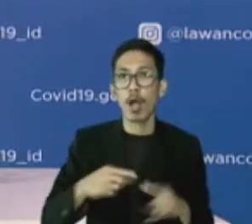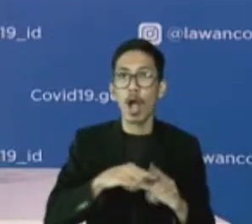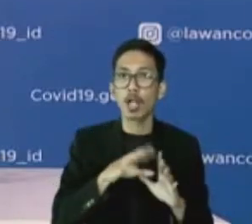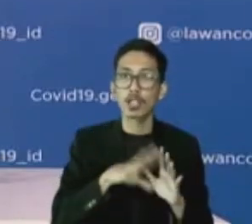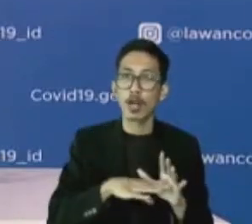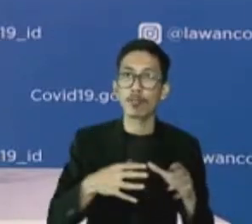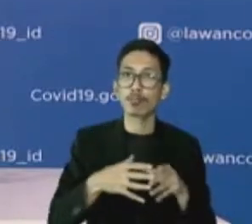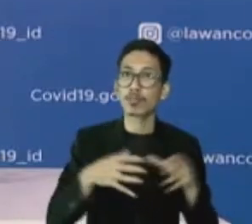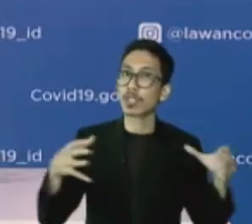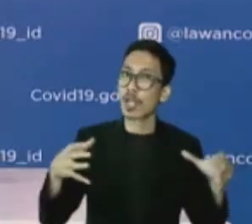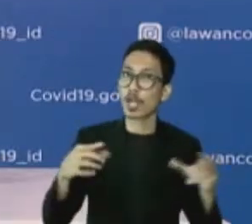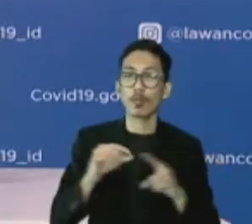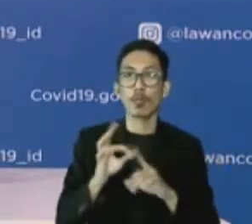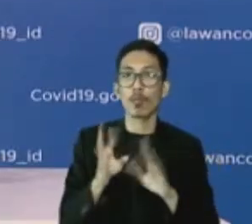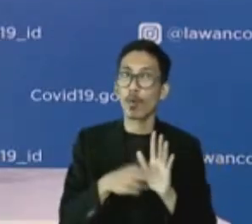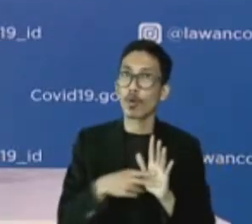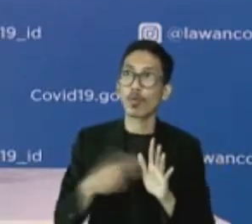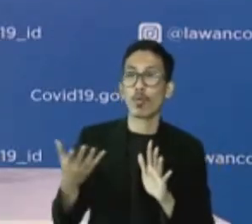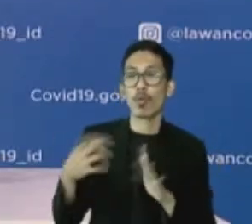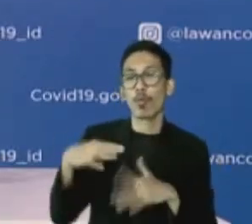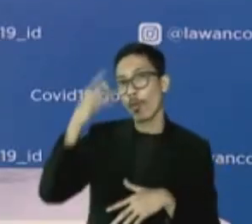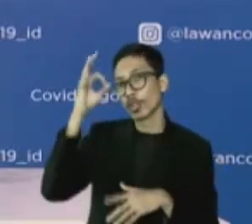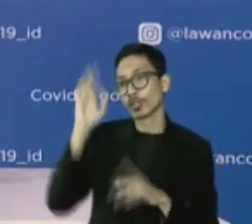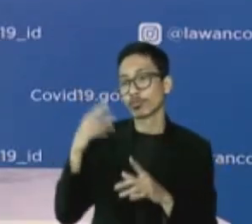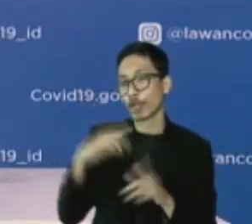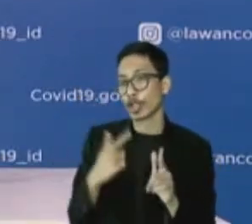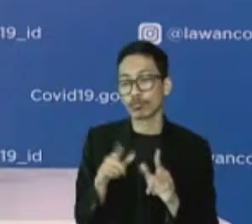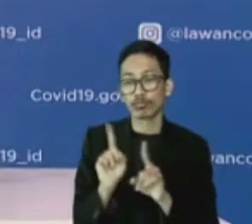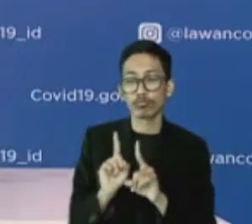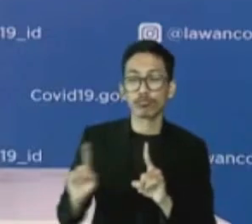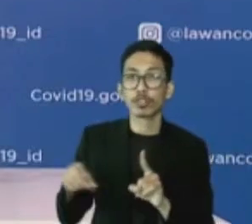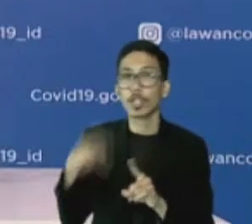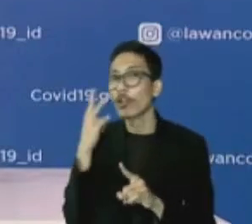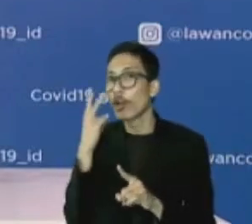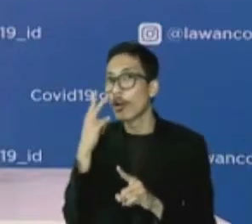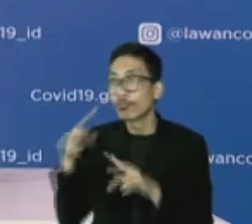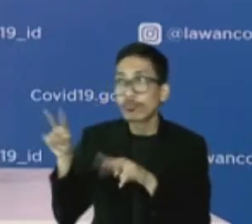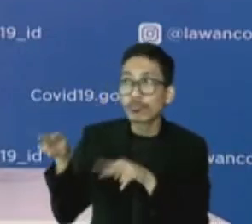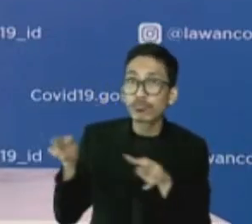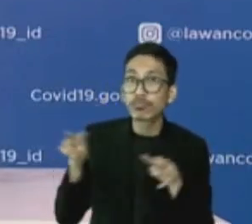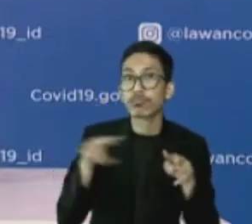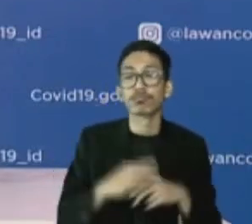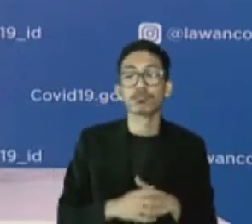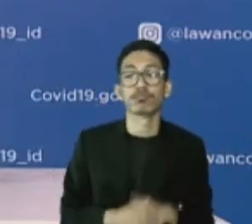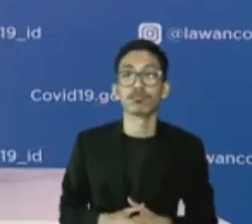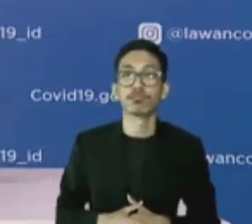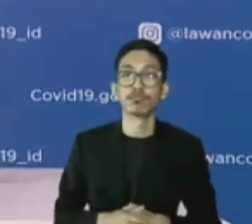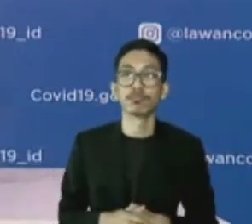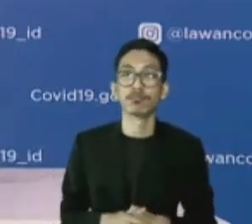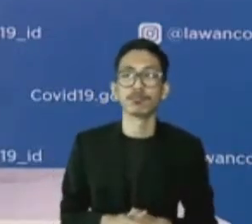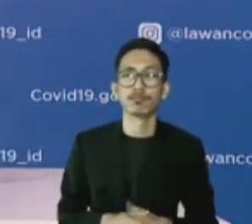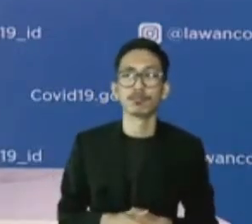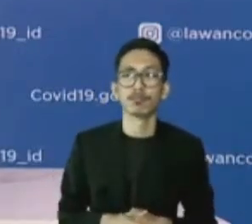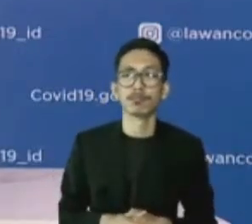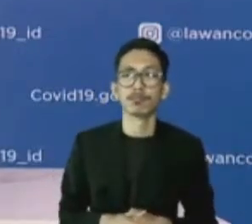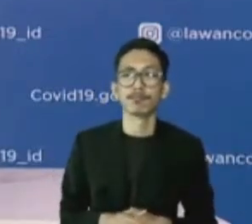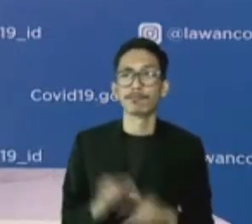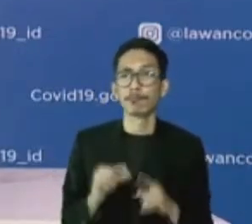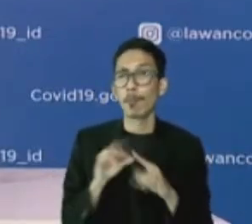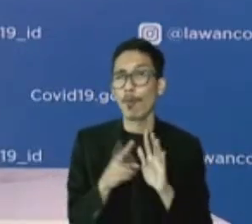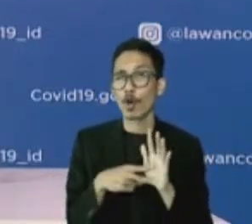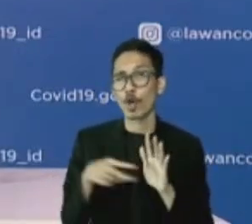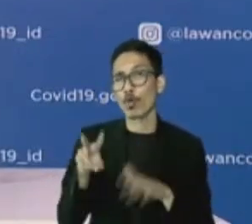the midst of the COVID-19 storm. In addition, the evaluation conducted after the PON 20 can be